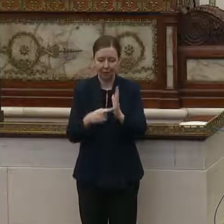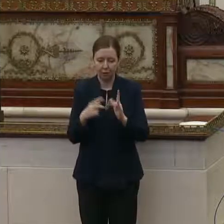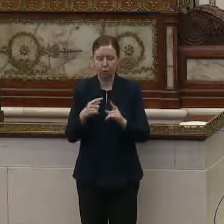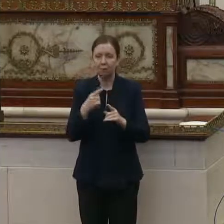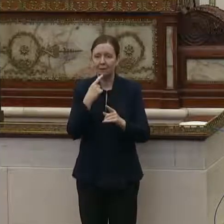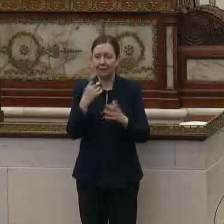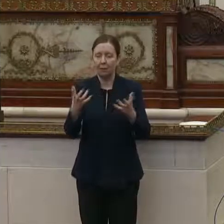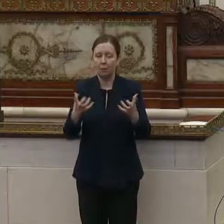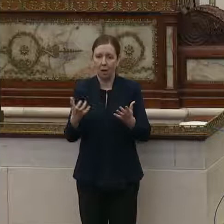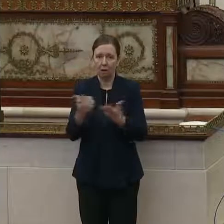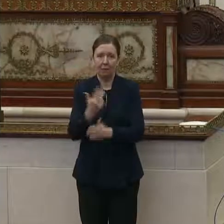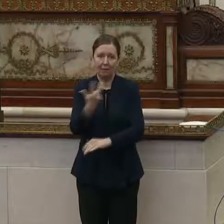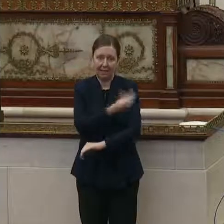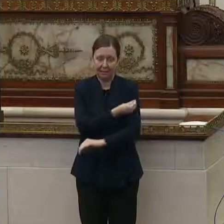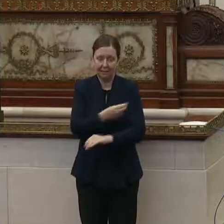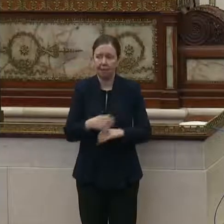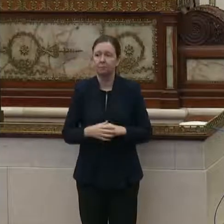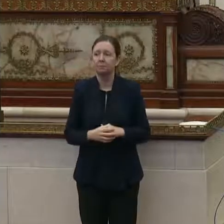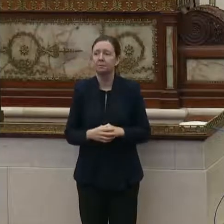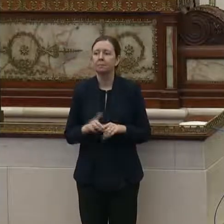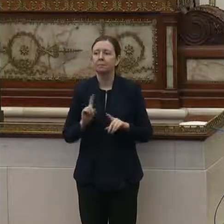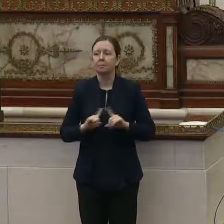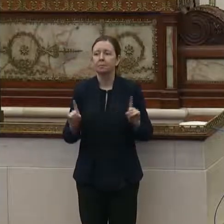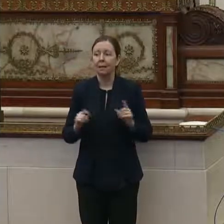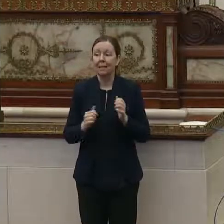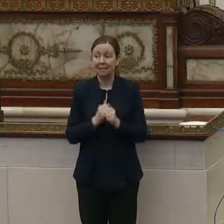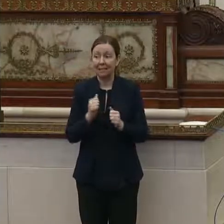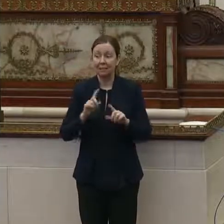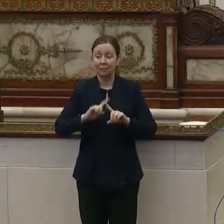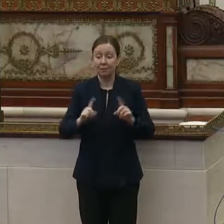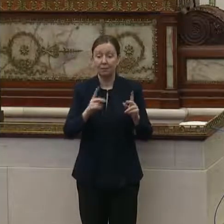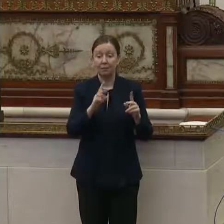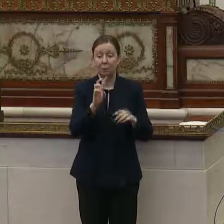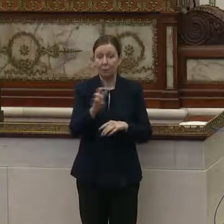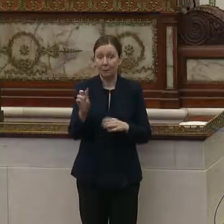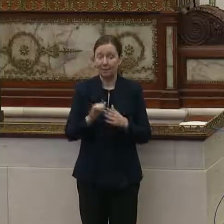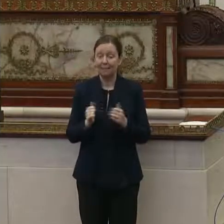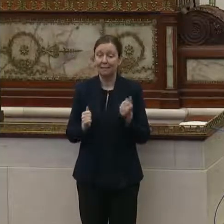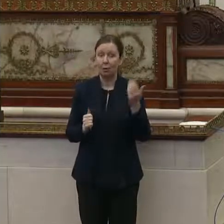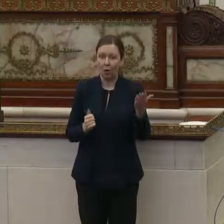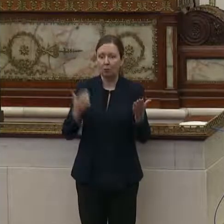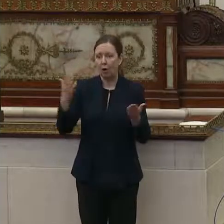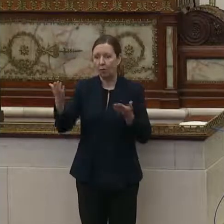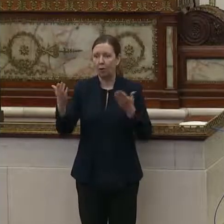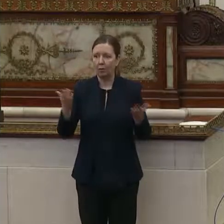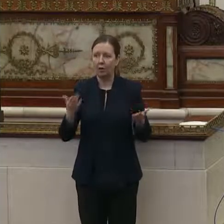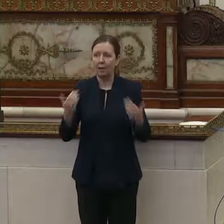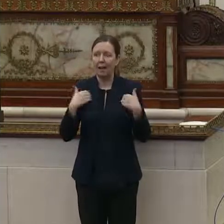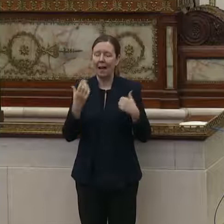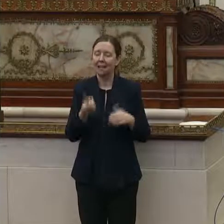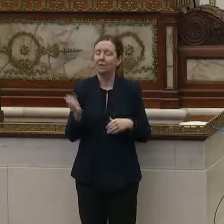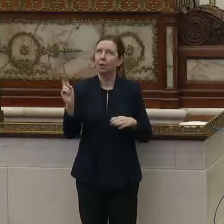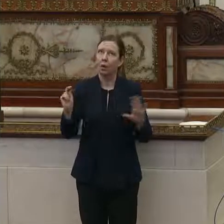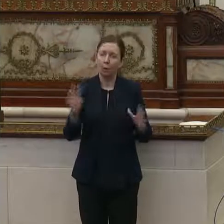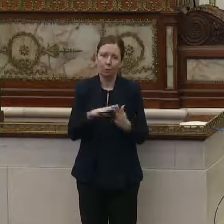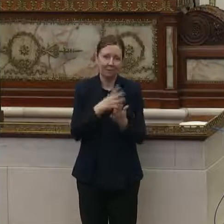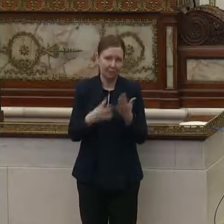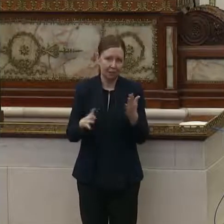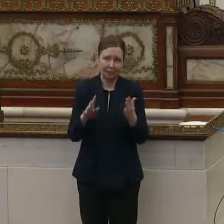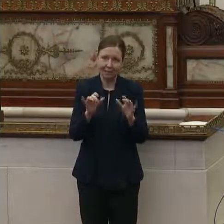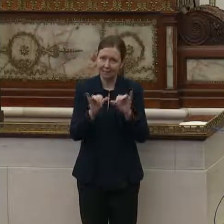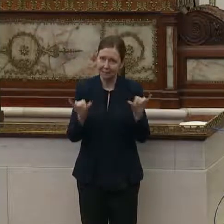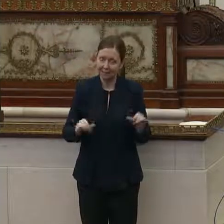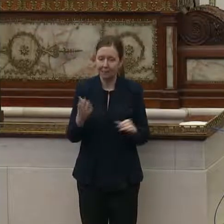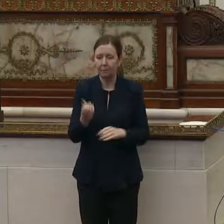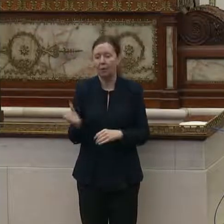express their interest in getting vaccination. But each of the different sites that is offering vaccine has got their own scheduling system and